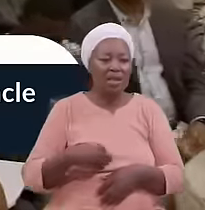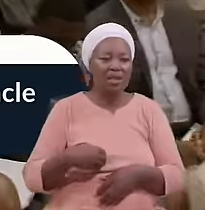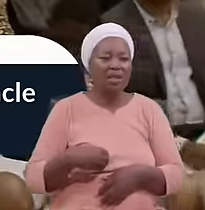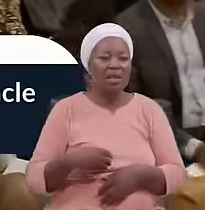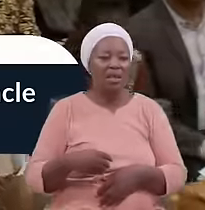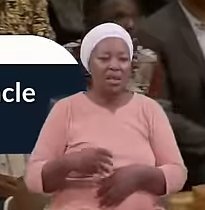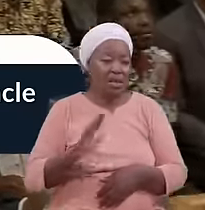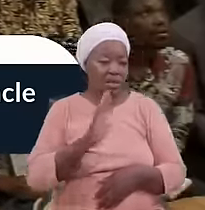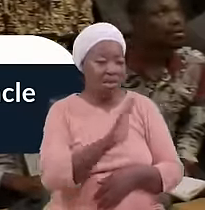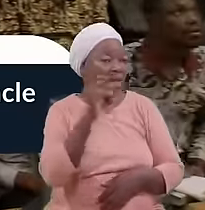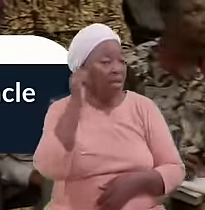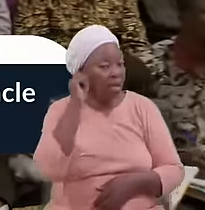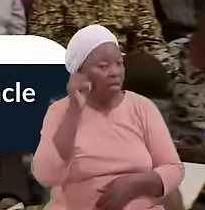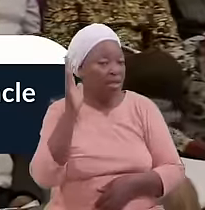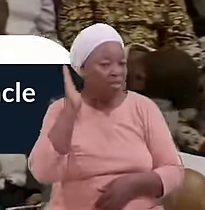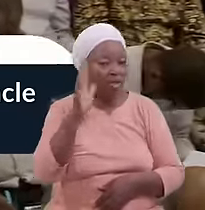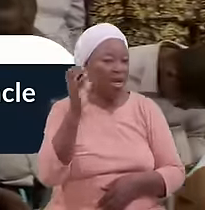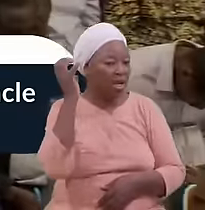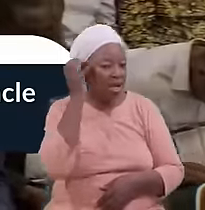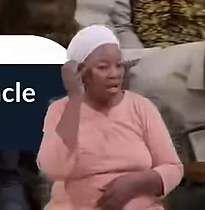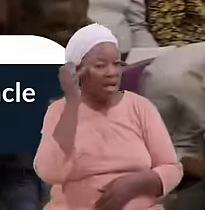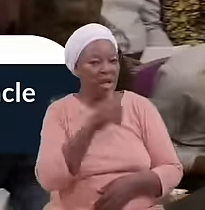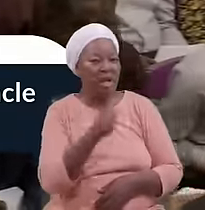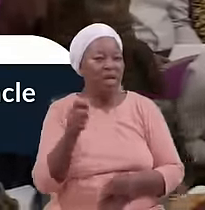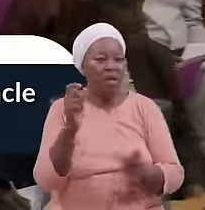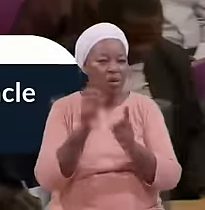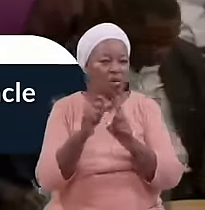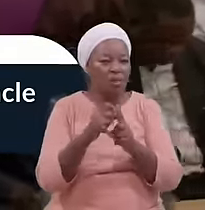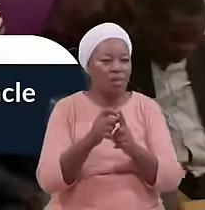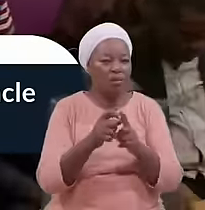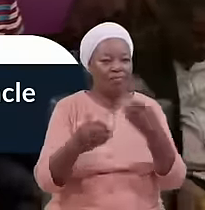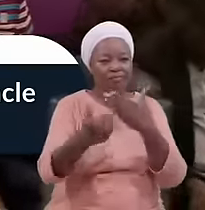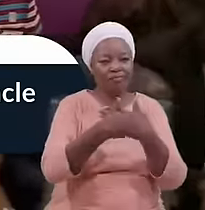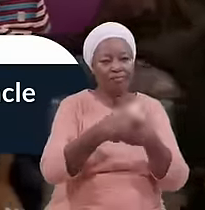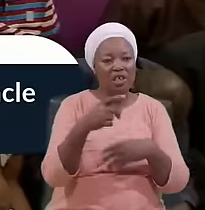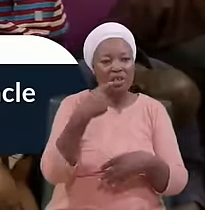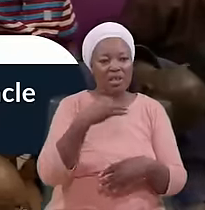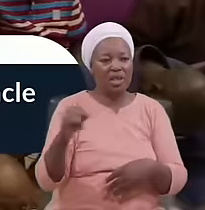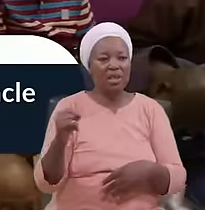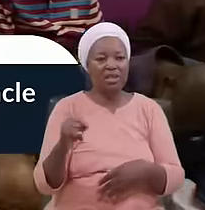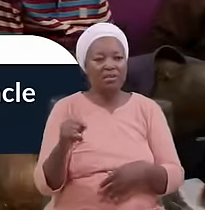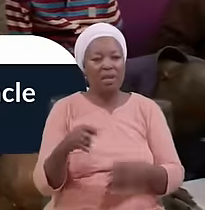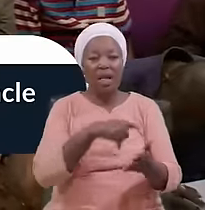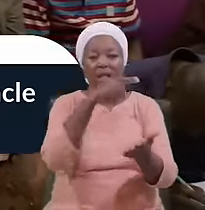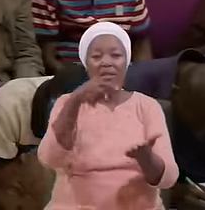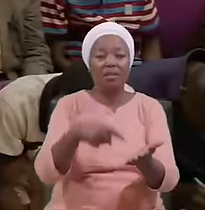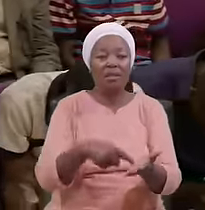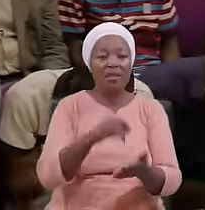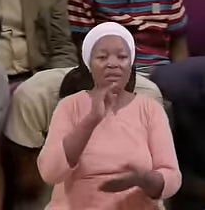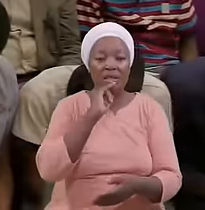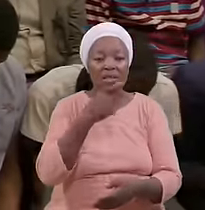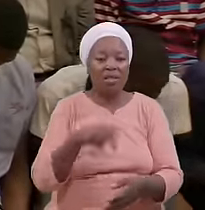shall hear a word behind thee, saying, this is the